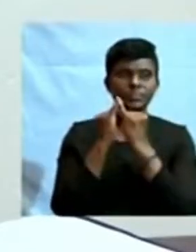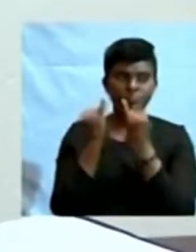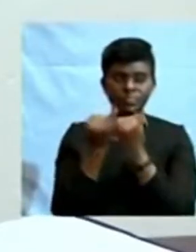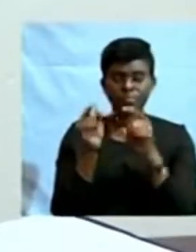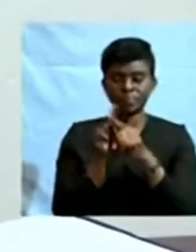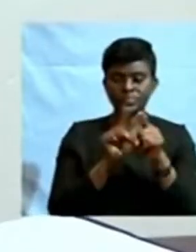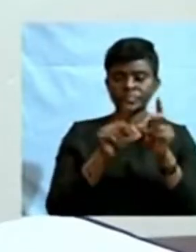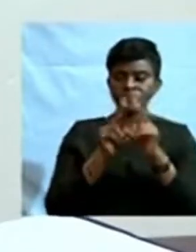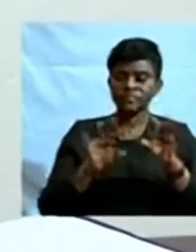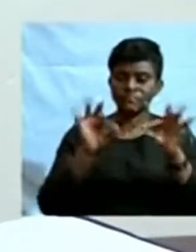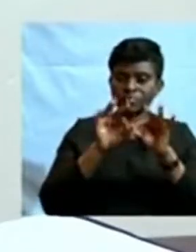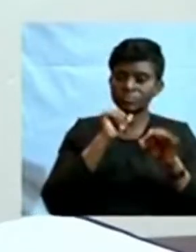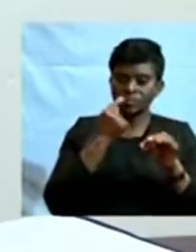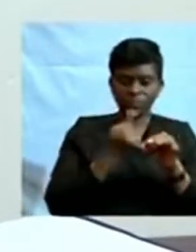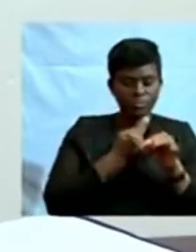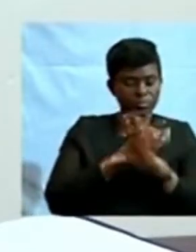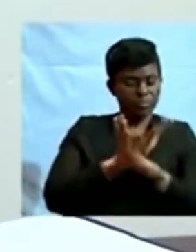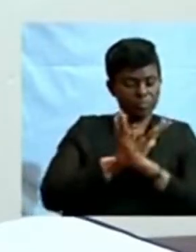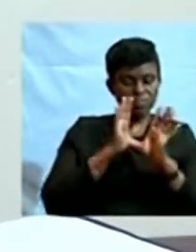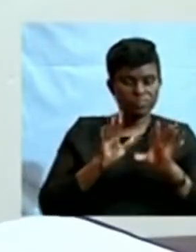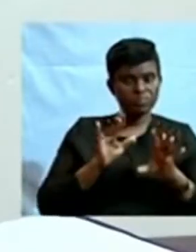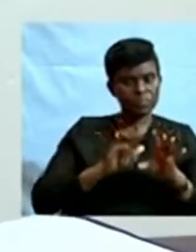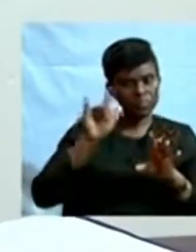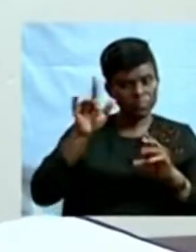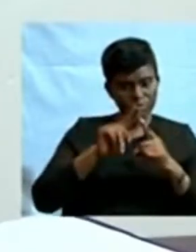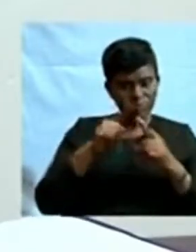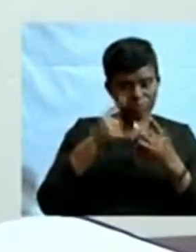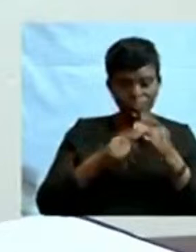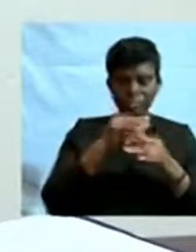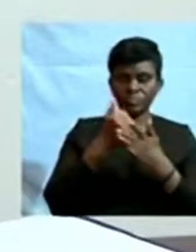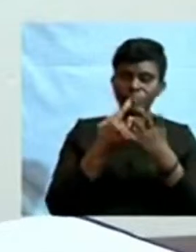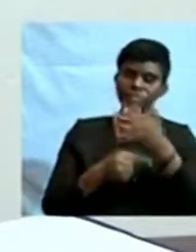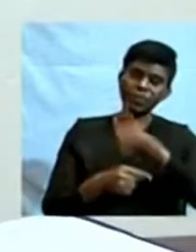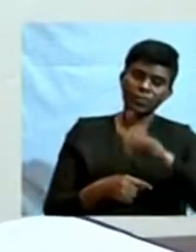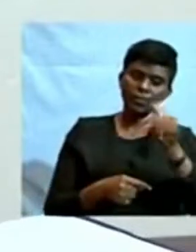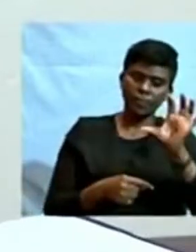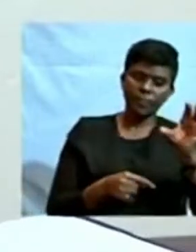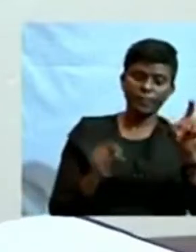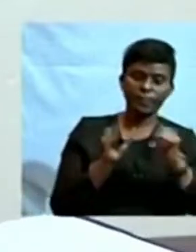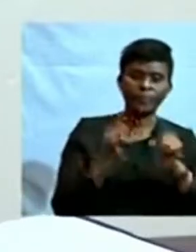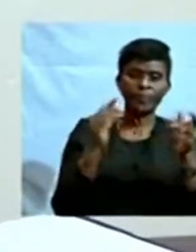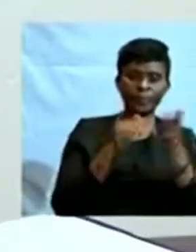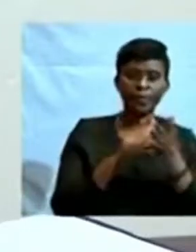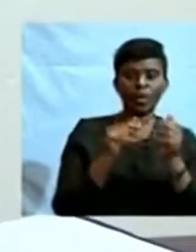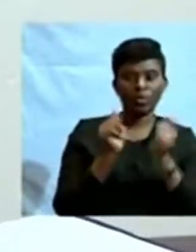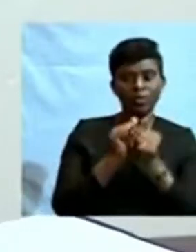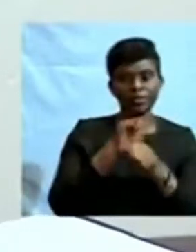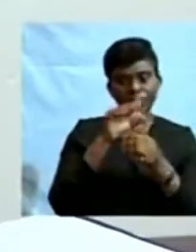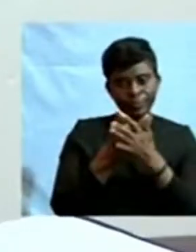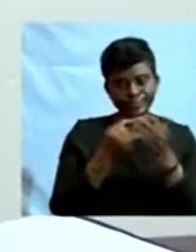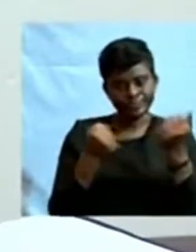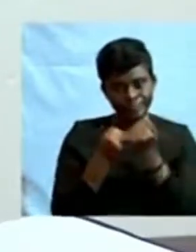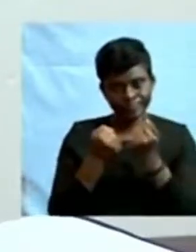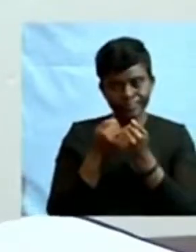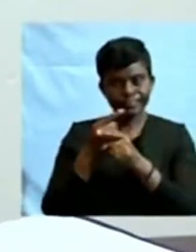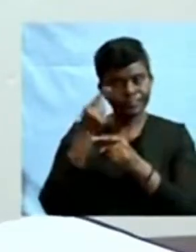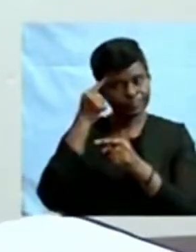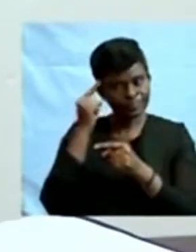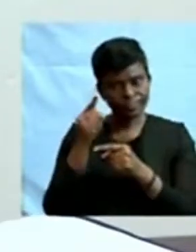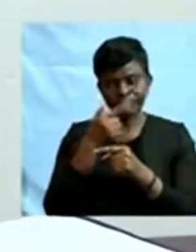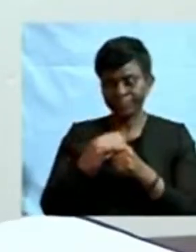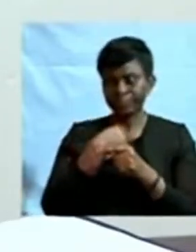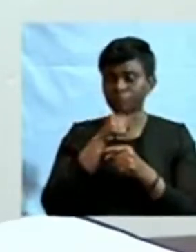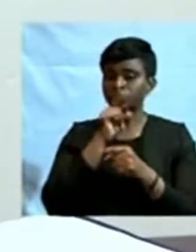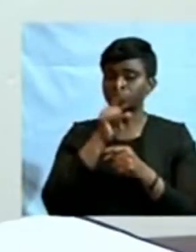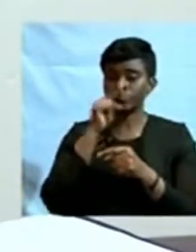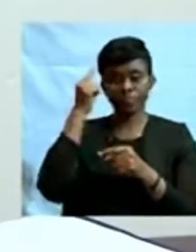is critical not only to Zambia Airways but to the other sectors as well. Regarding the support from government, I'm sure government